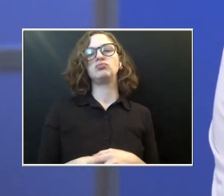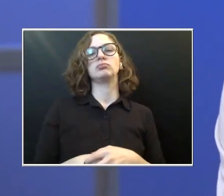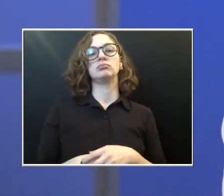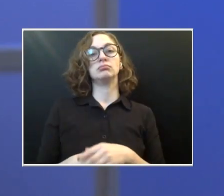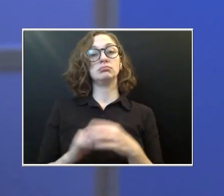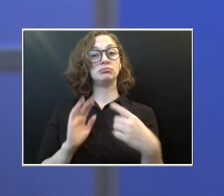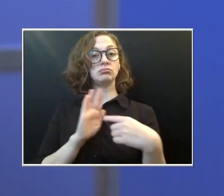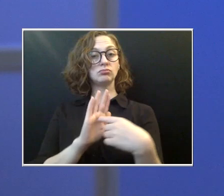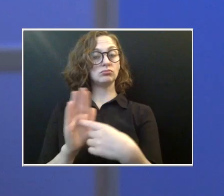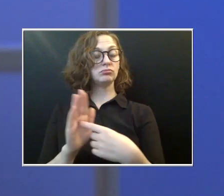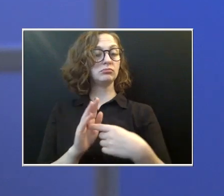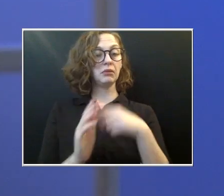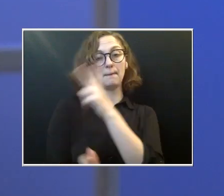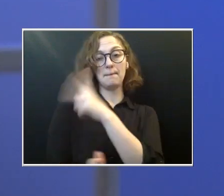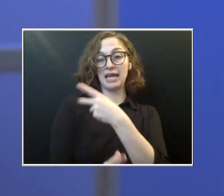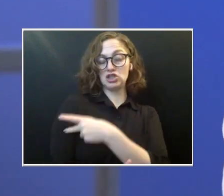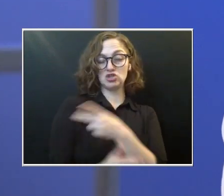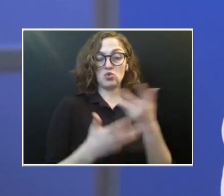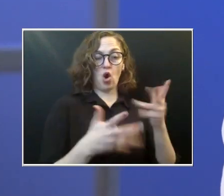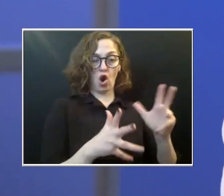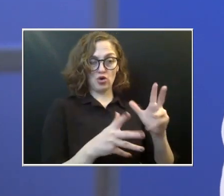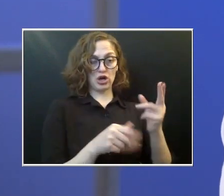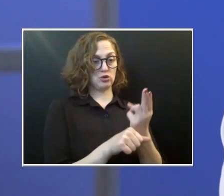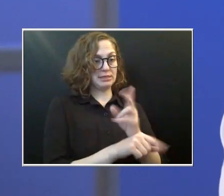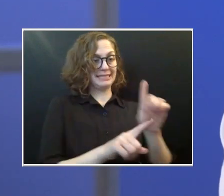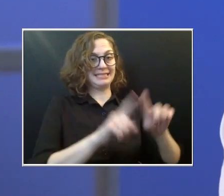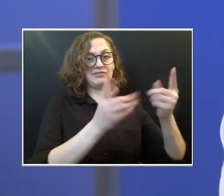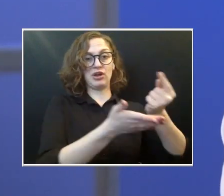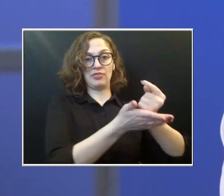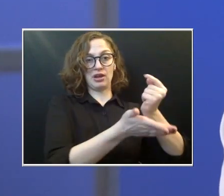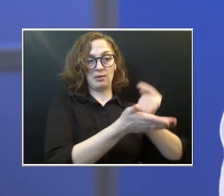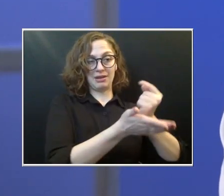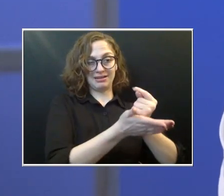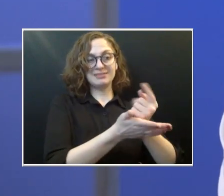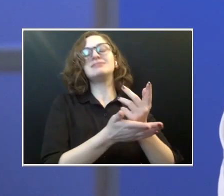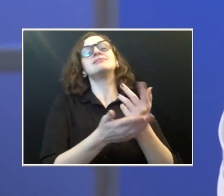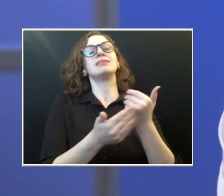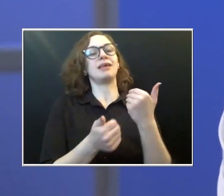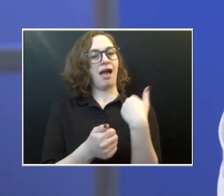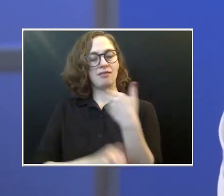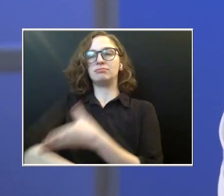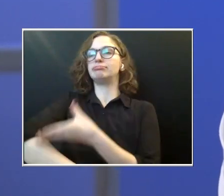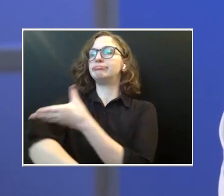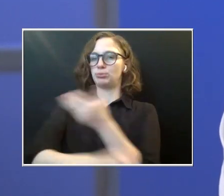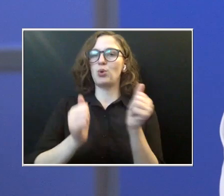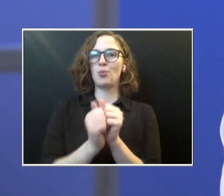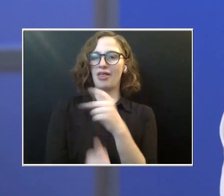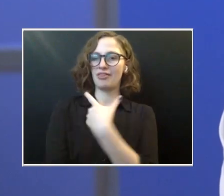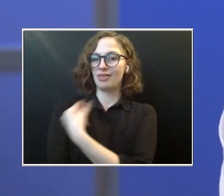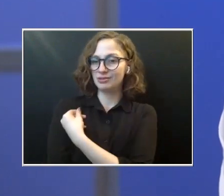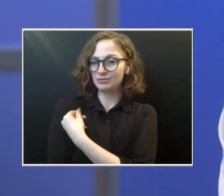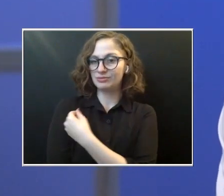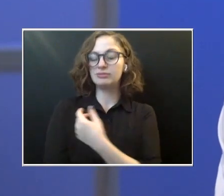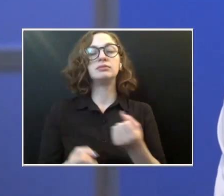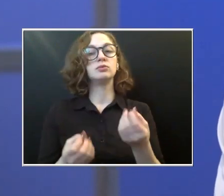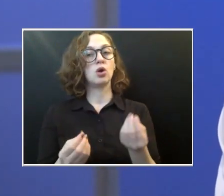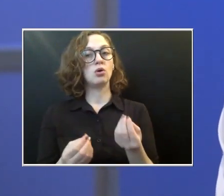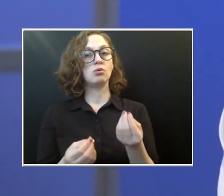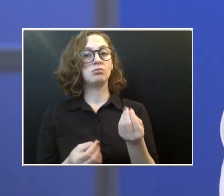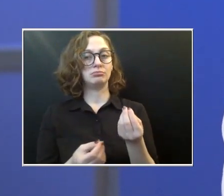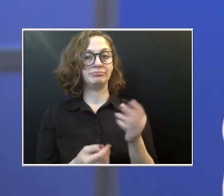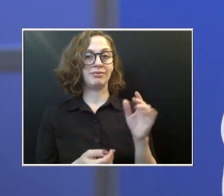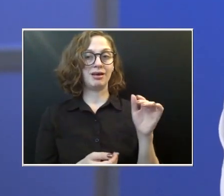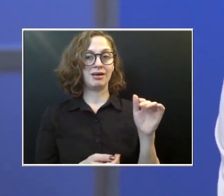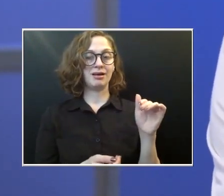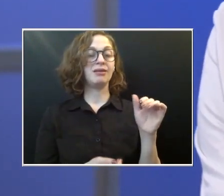we have. So Ashley taught us so much about her journey, but hopefully we can take people that have done well with